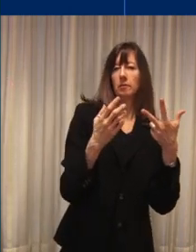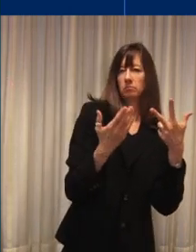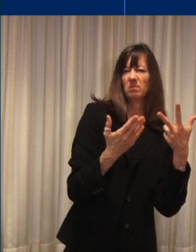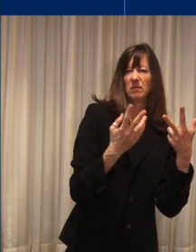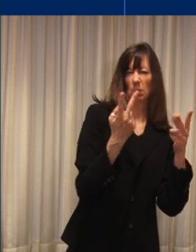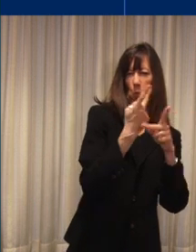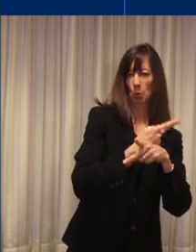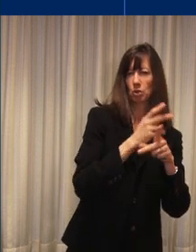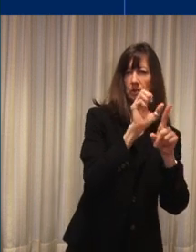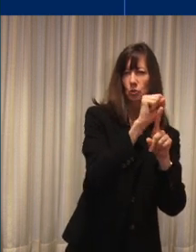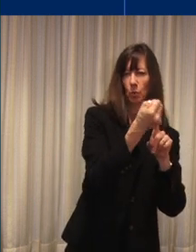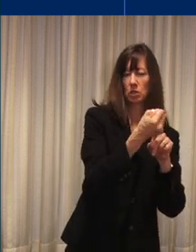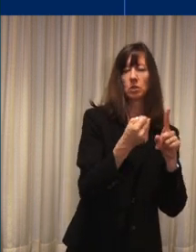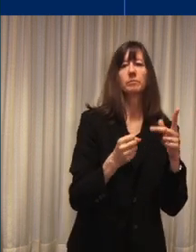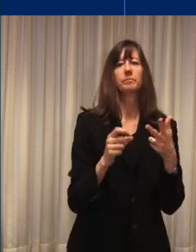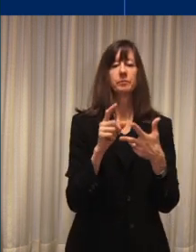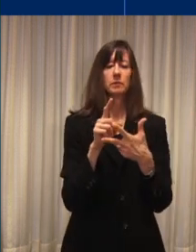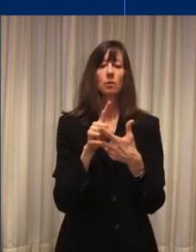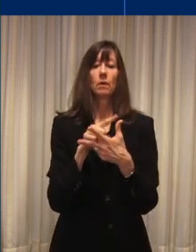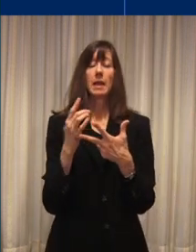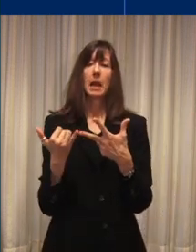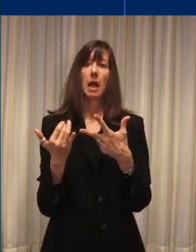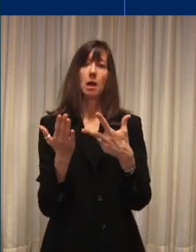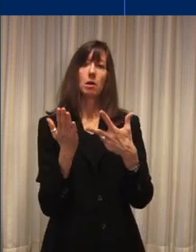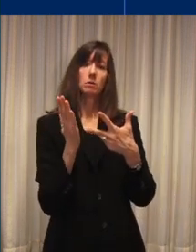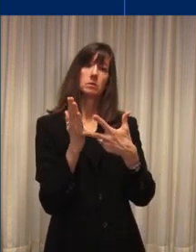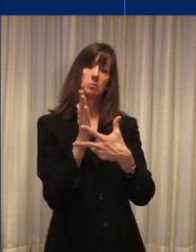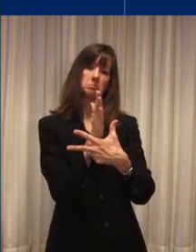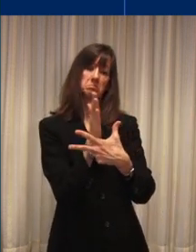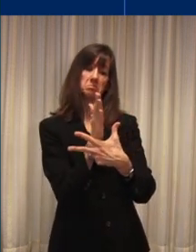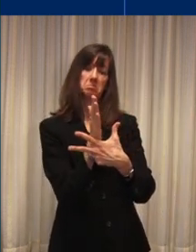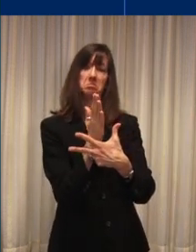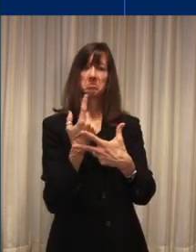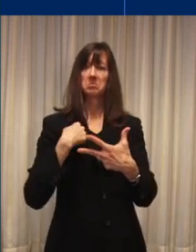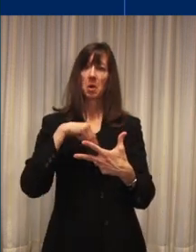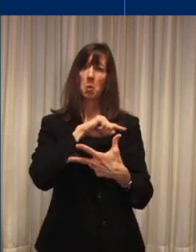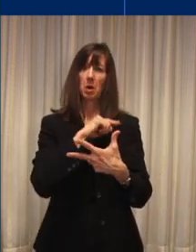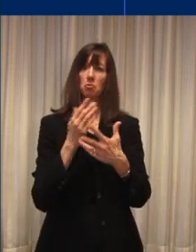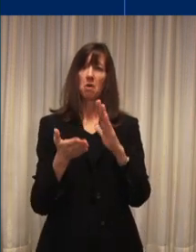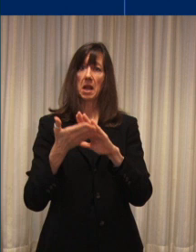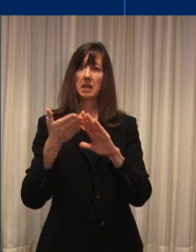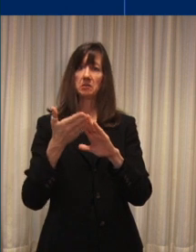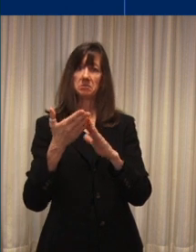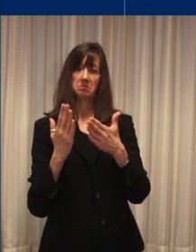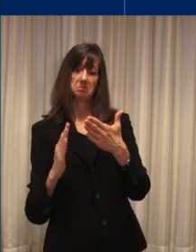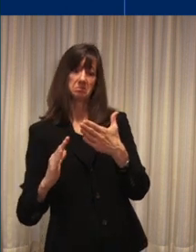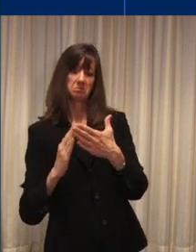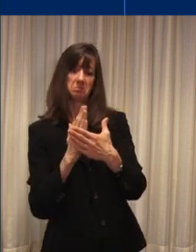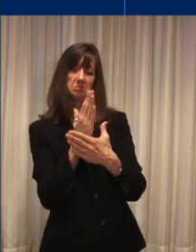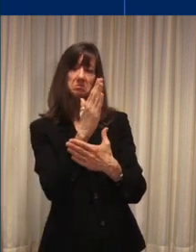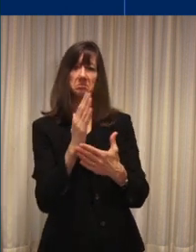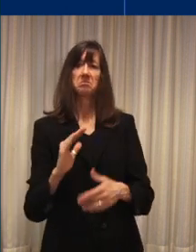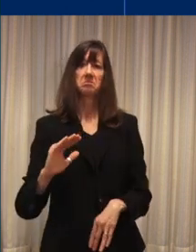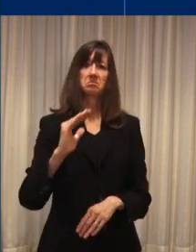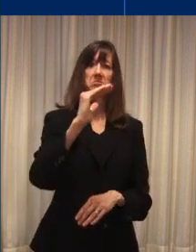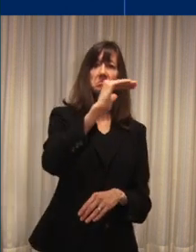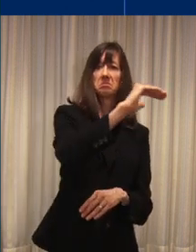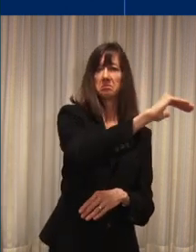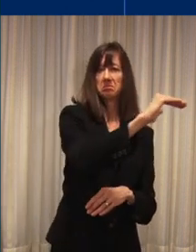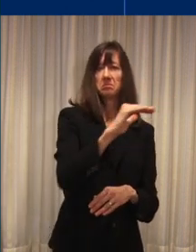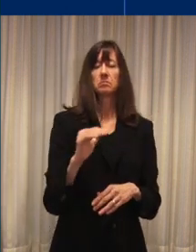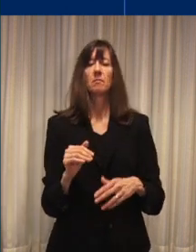continue to be somewhere between the best case and most likely case there, the middle and the lower